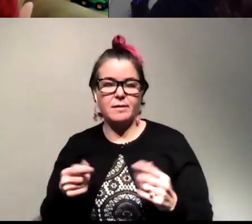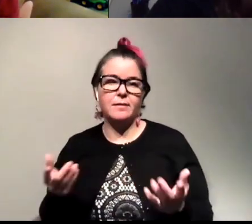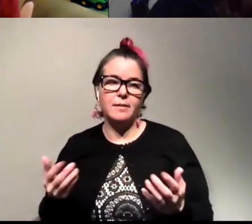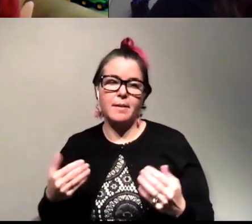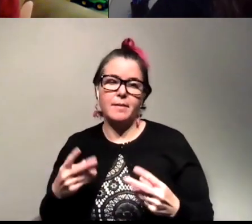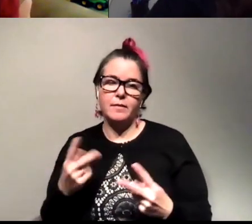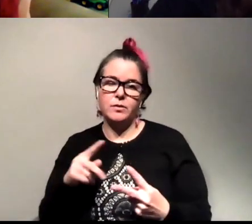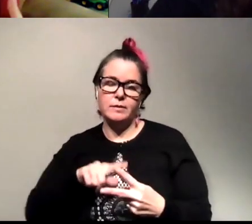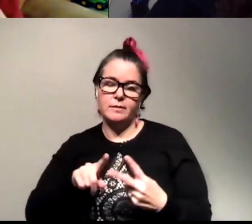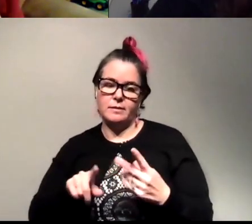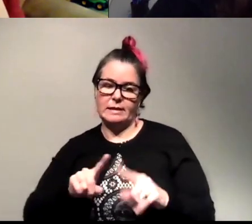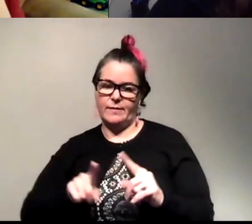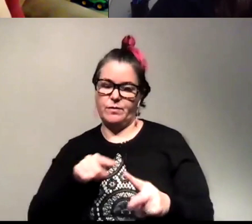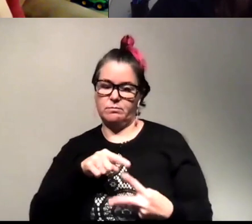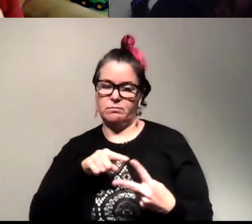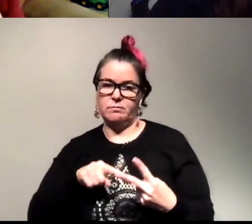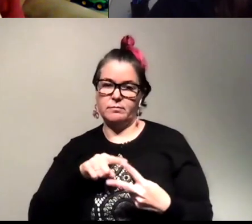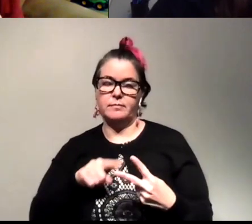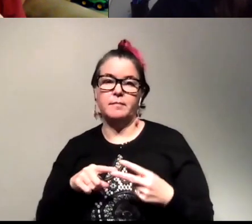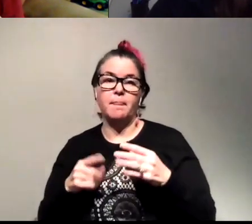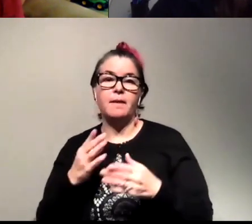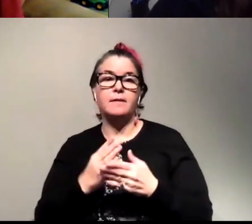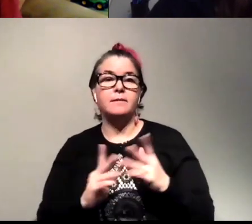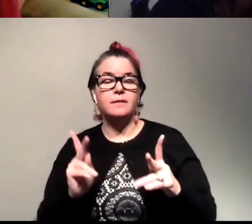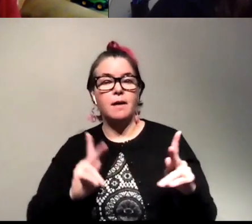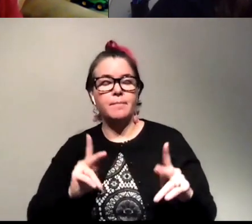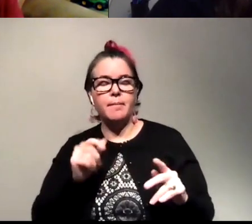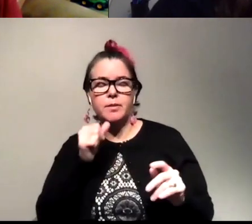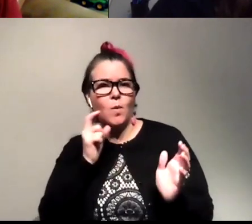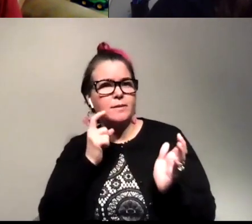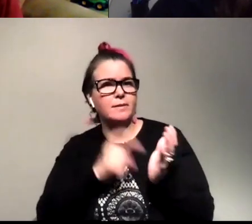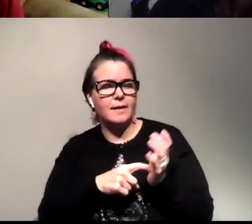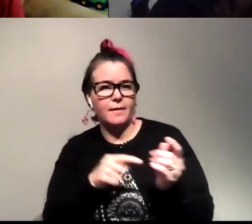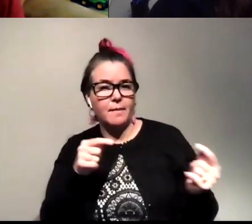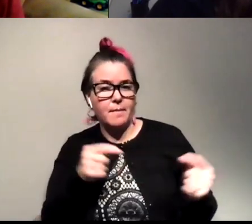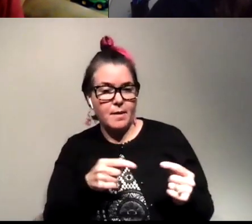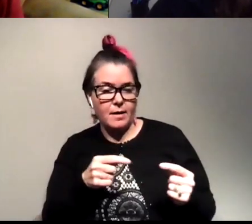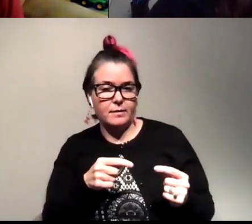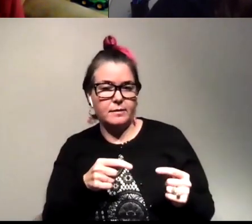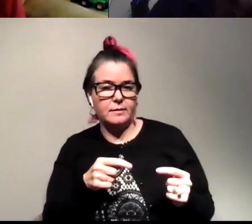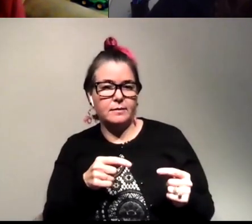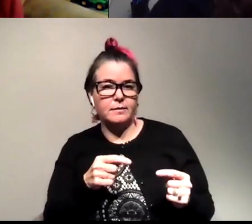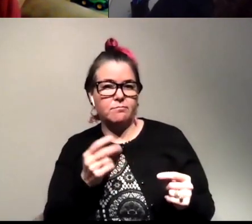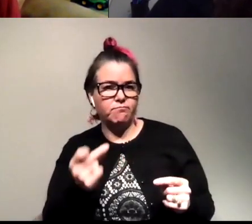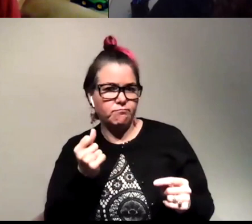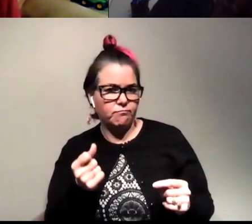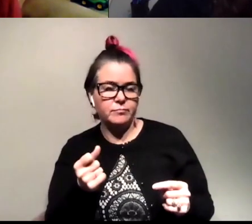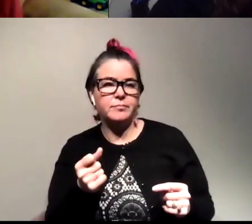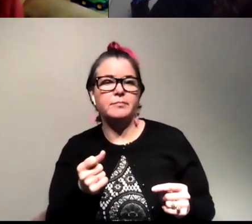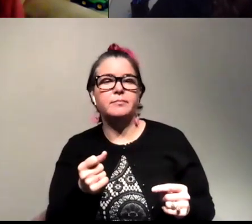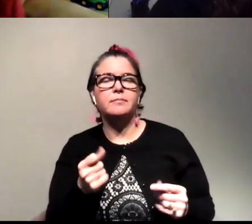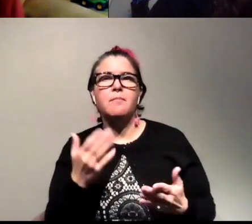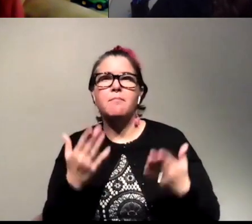different differences. Some people just don't detect the pain as readily, but probably the